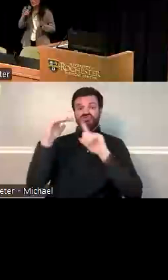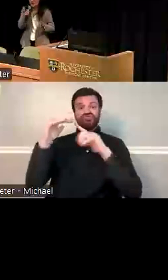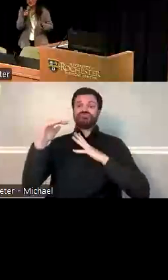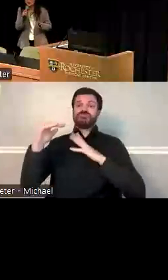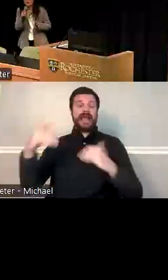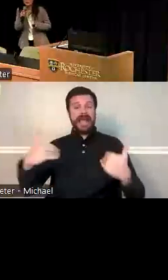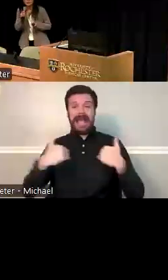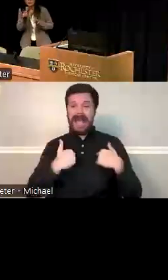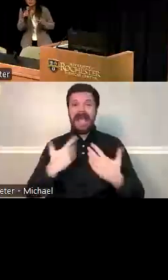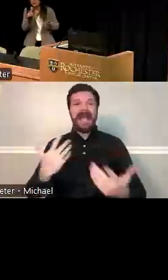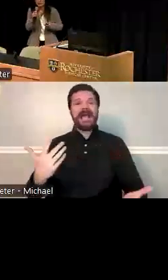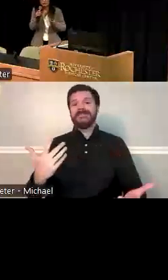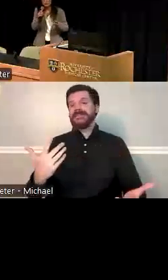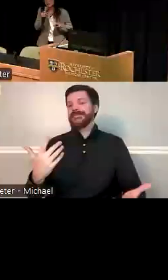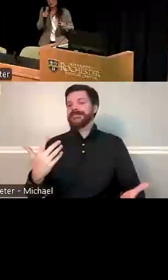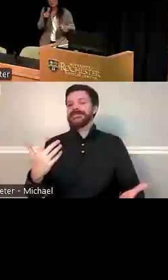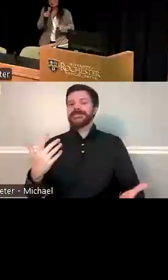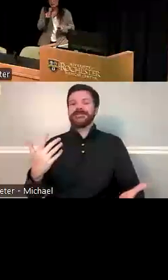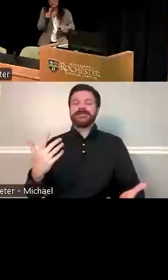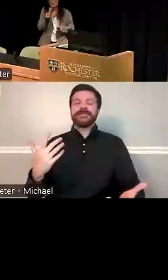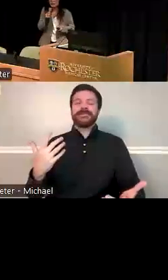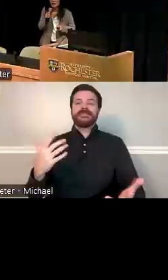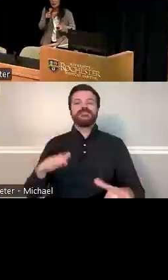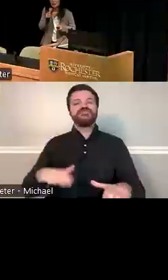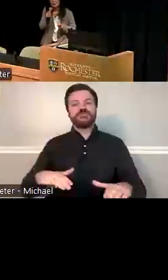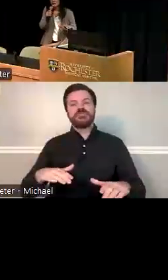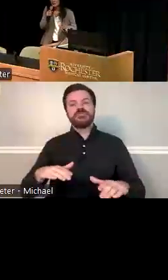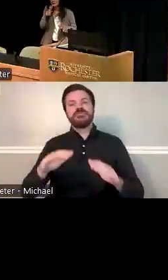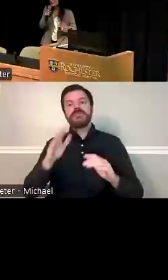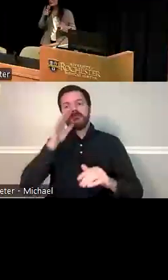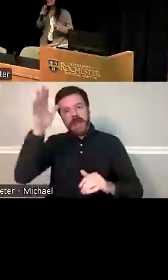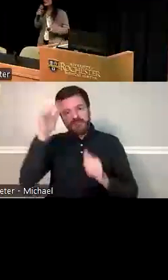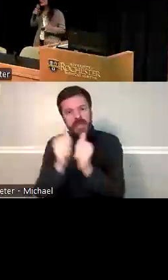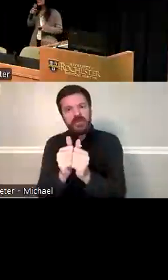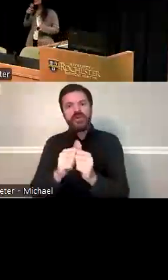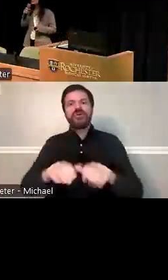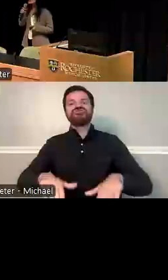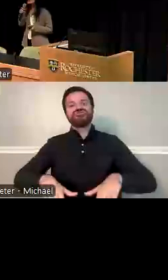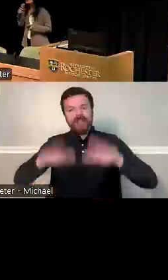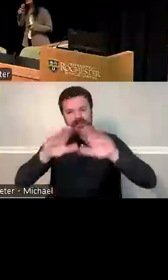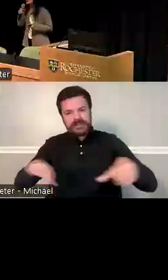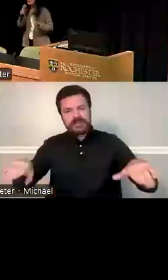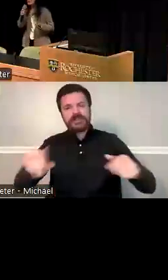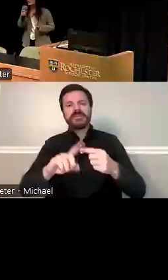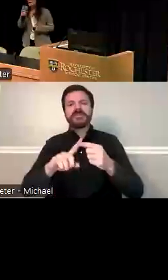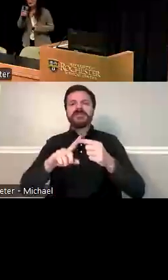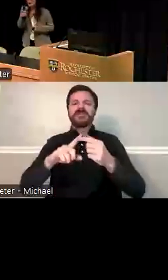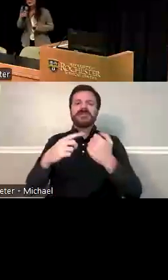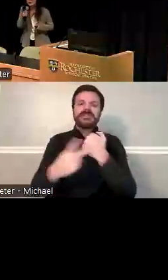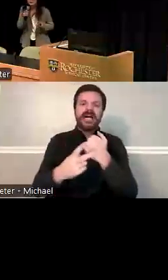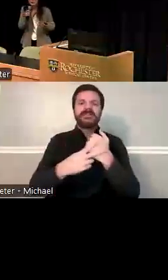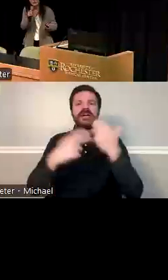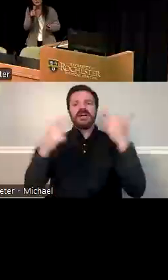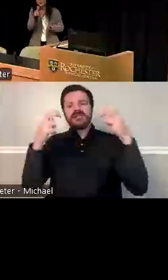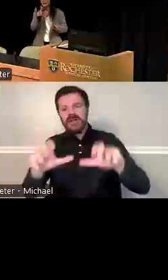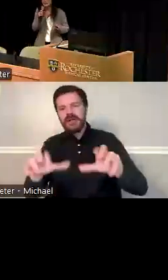sober parents who are working on raising kids together, and then you have enough savings and investments to pay for high